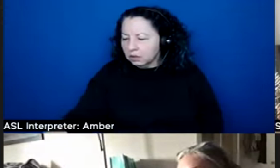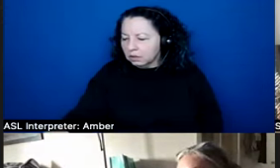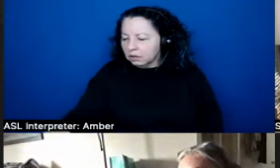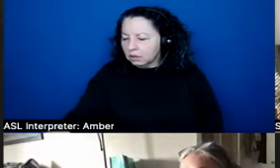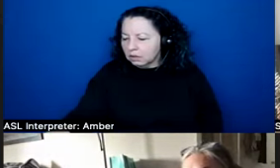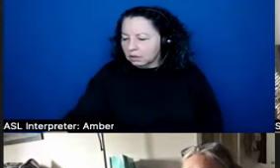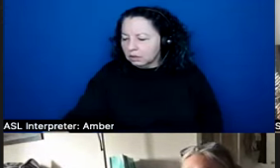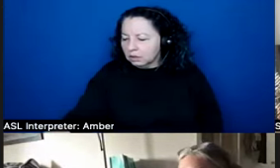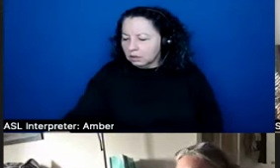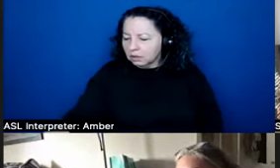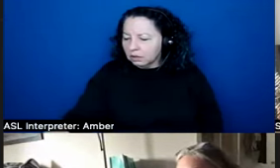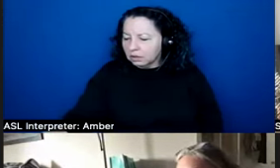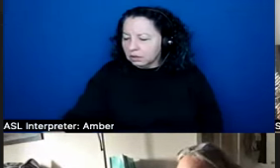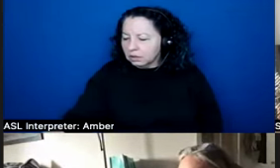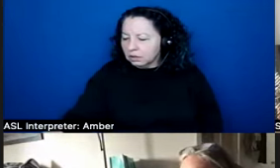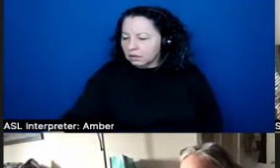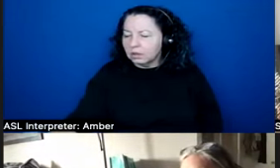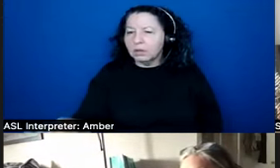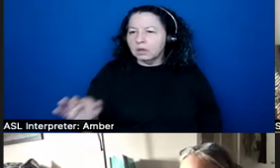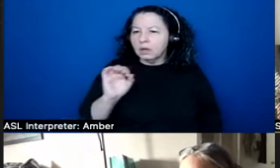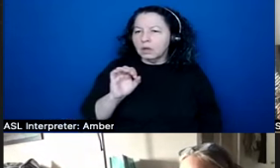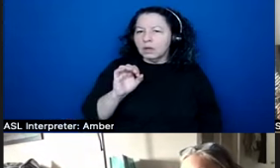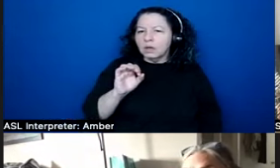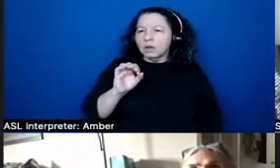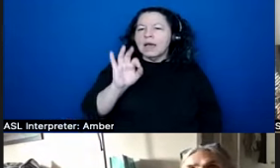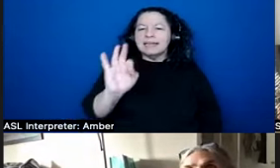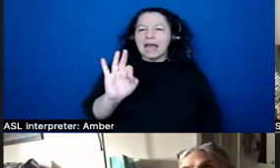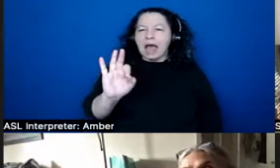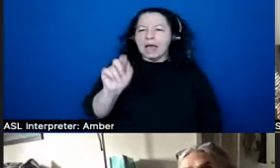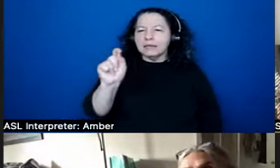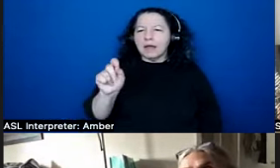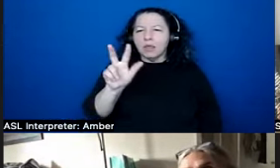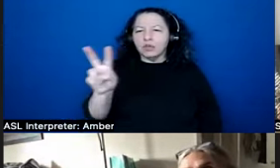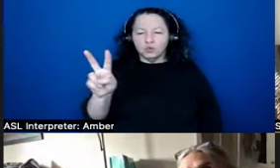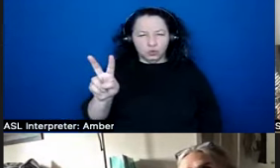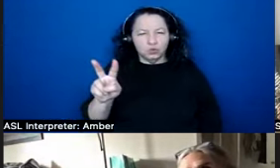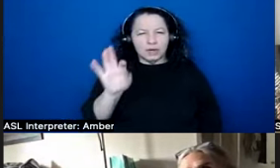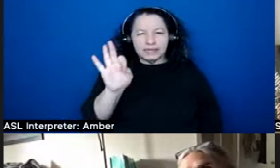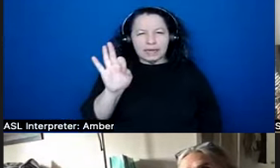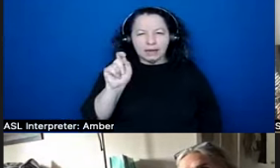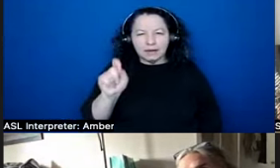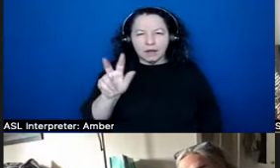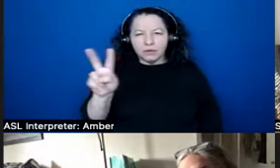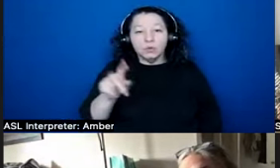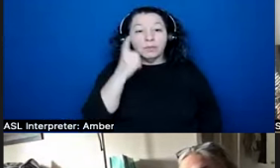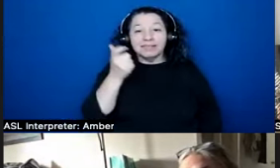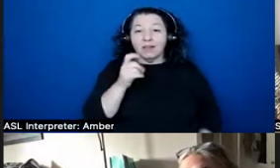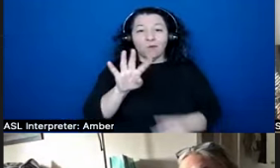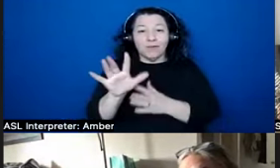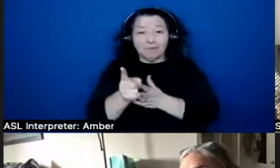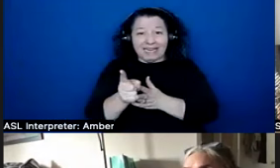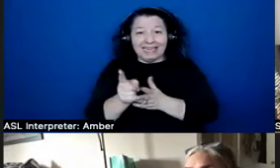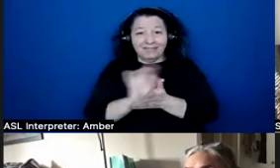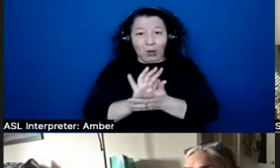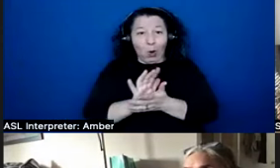If you go to 9 minutes and 32, we're not going to go through, this is like a 45-minute video and we